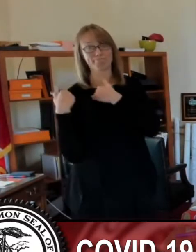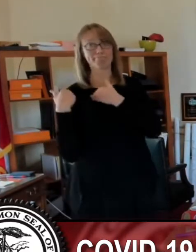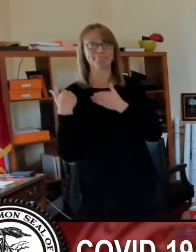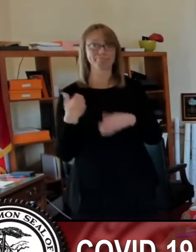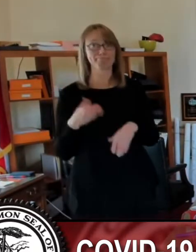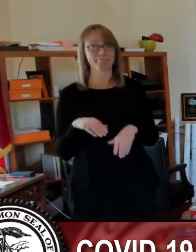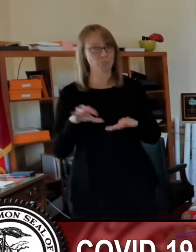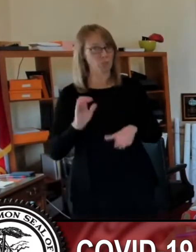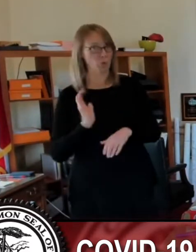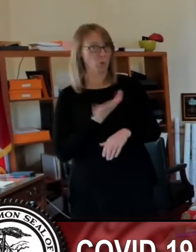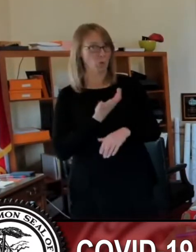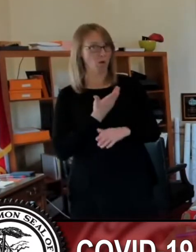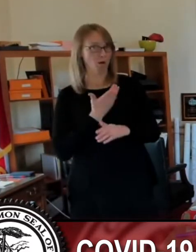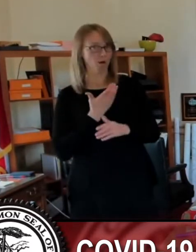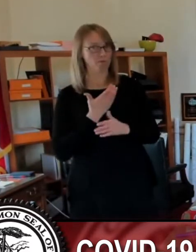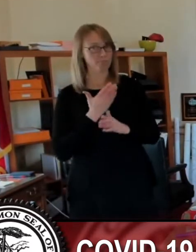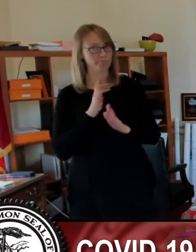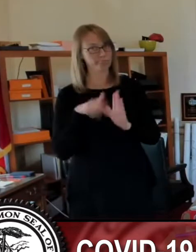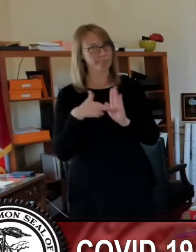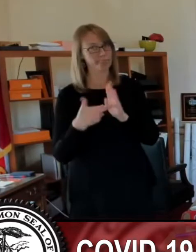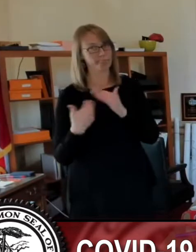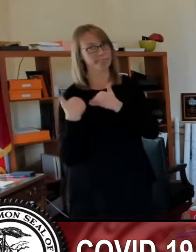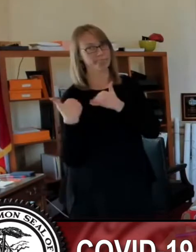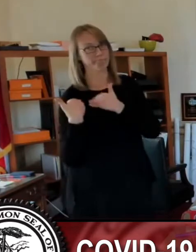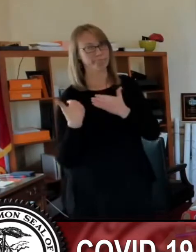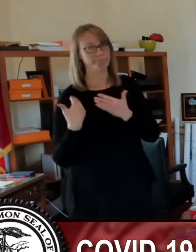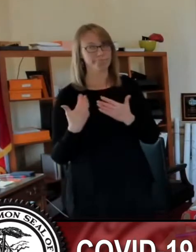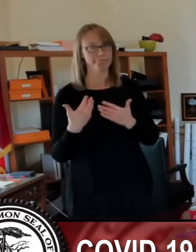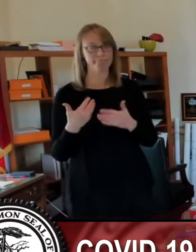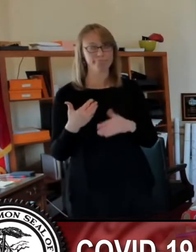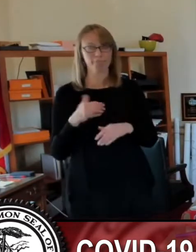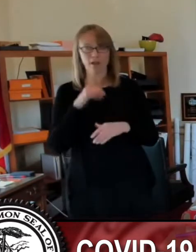and to not be getting together with other folks.